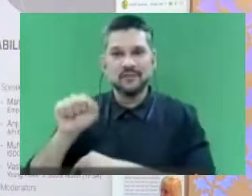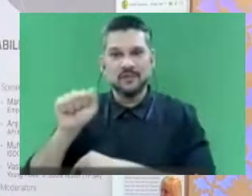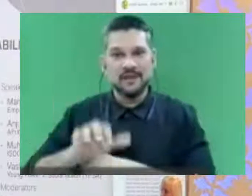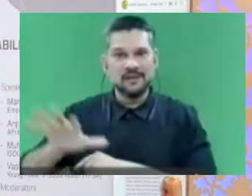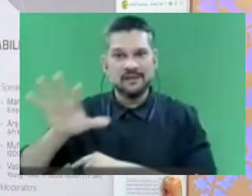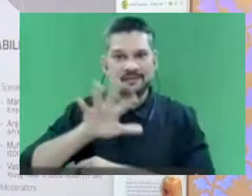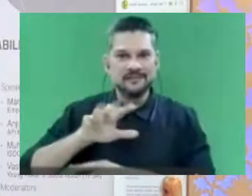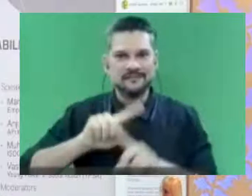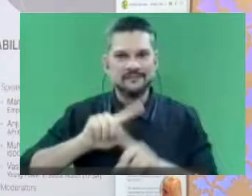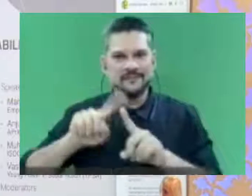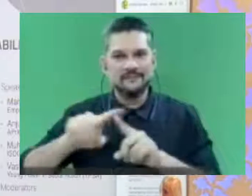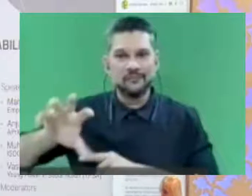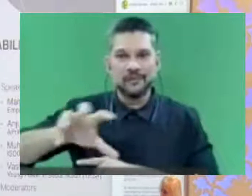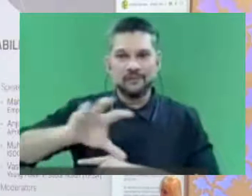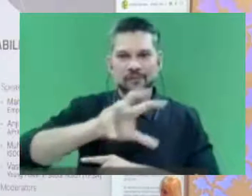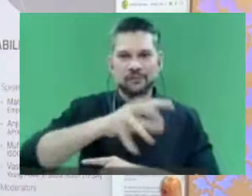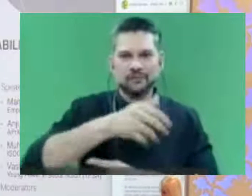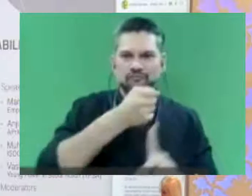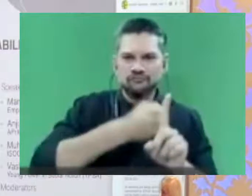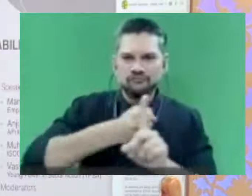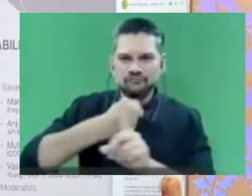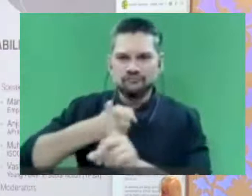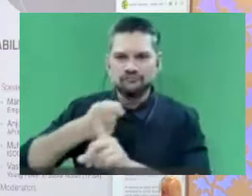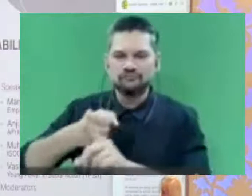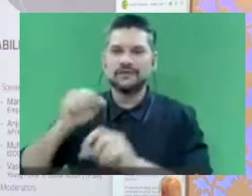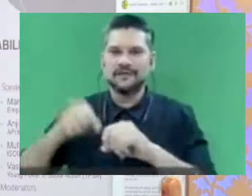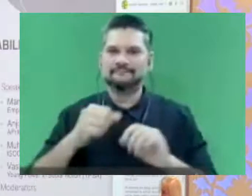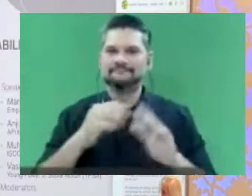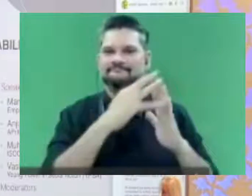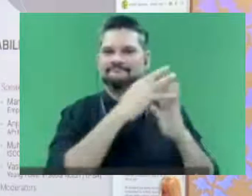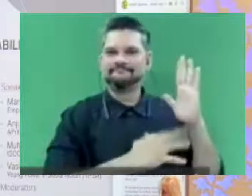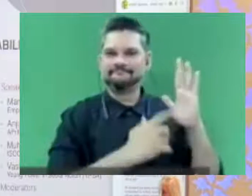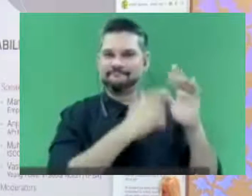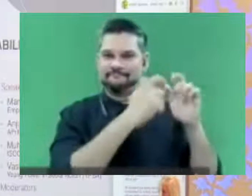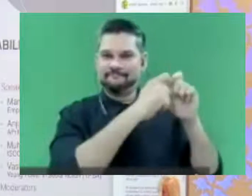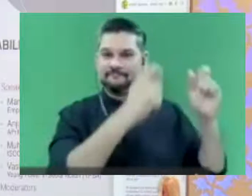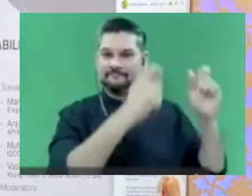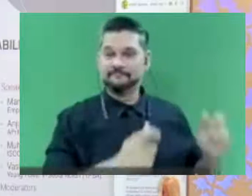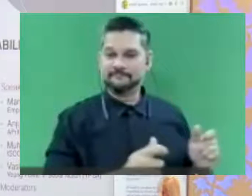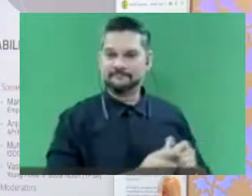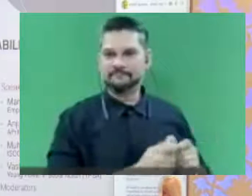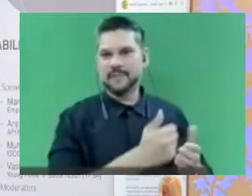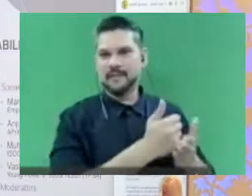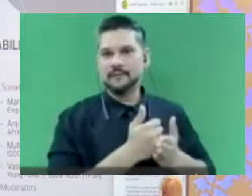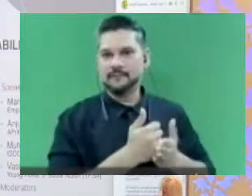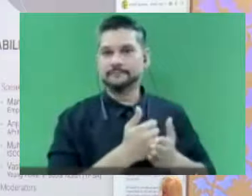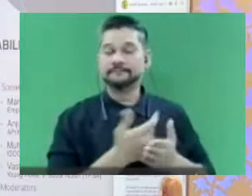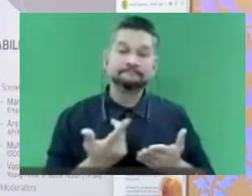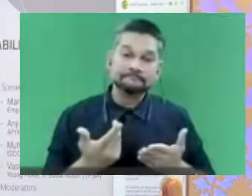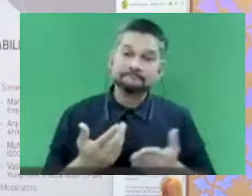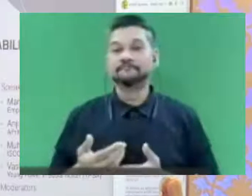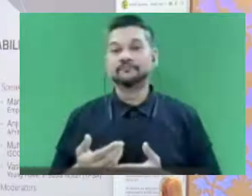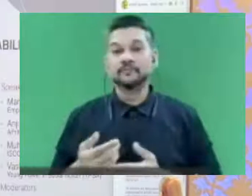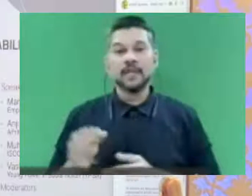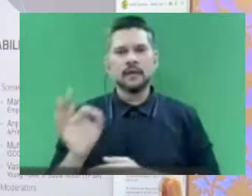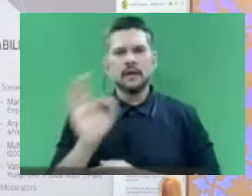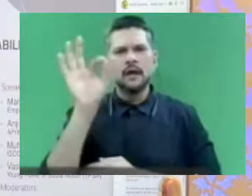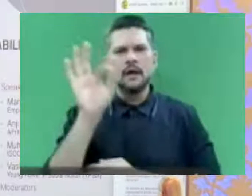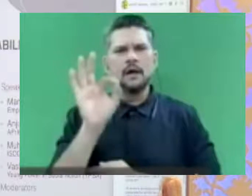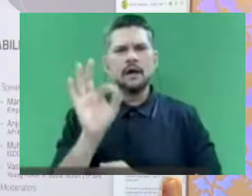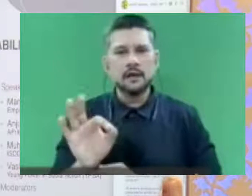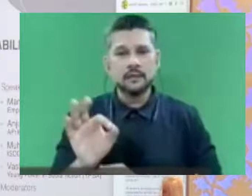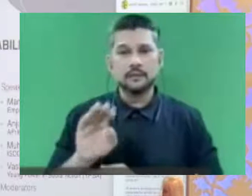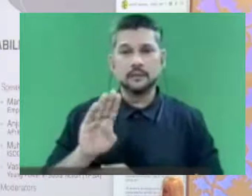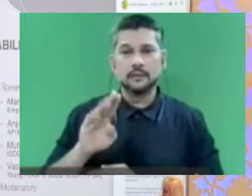And so I'd like to ask Vashkar, and I'm be pleased to hear from Manique as